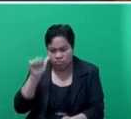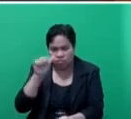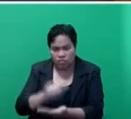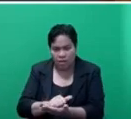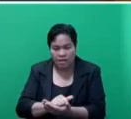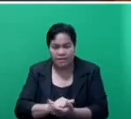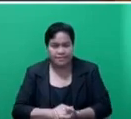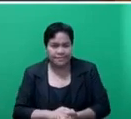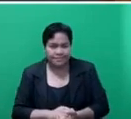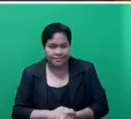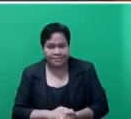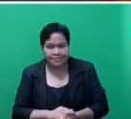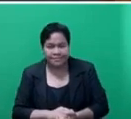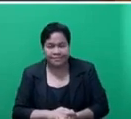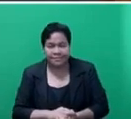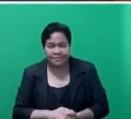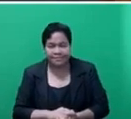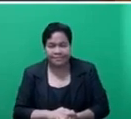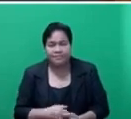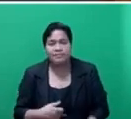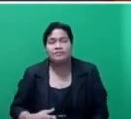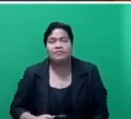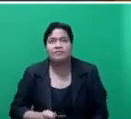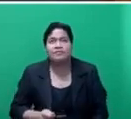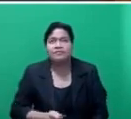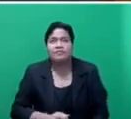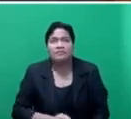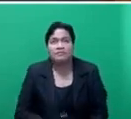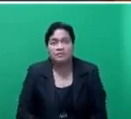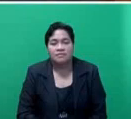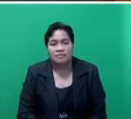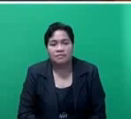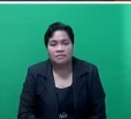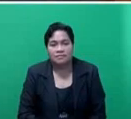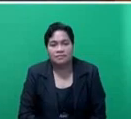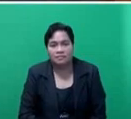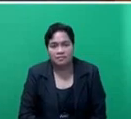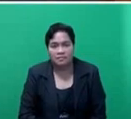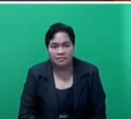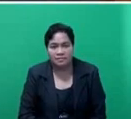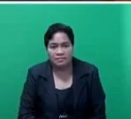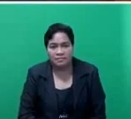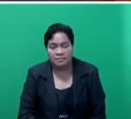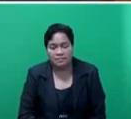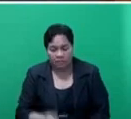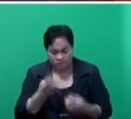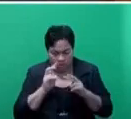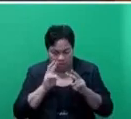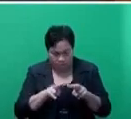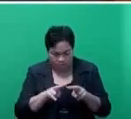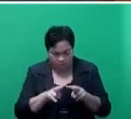Honourable Speaker, what we see, Honourable Speaker, is that the political